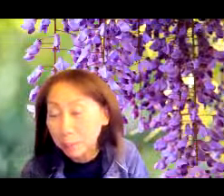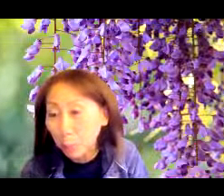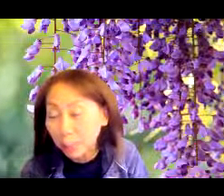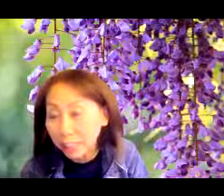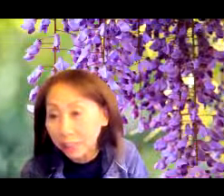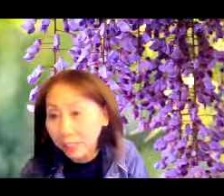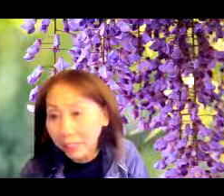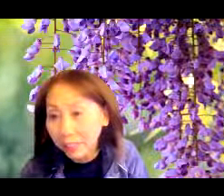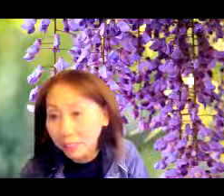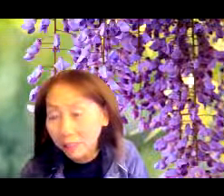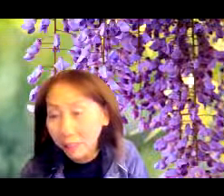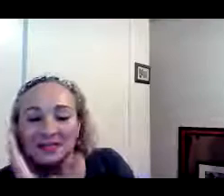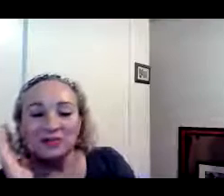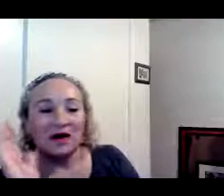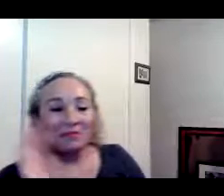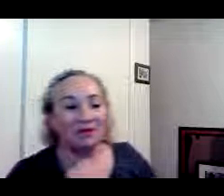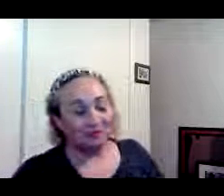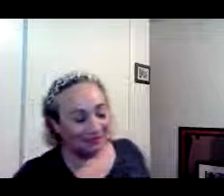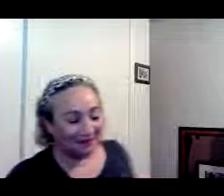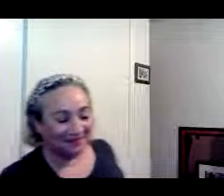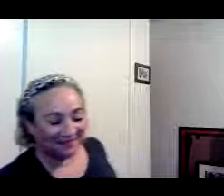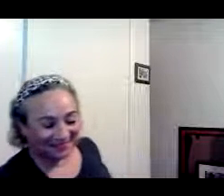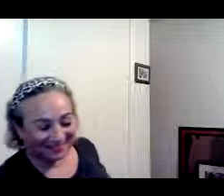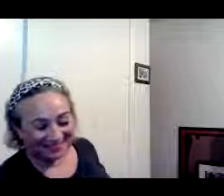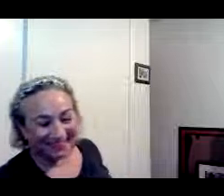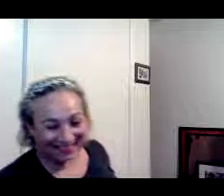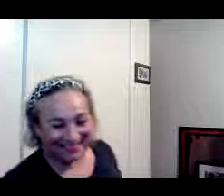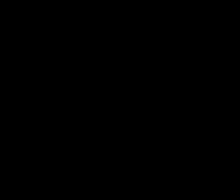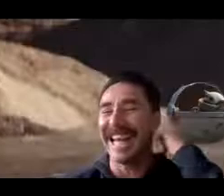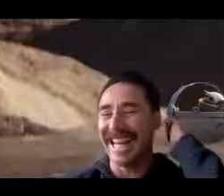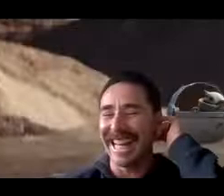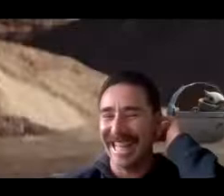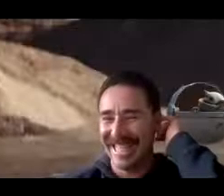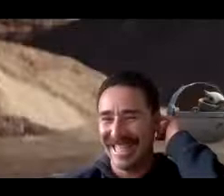big portion of it. I'll When- send you a copy. Oh, thank you.